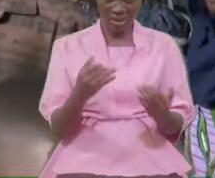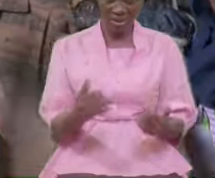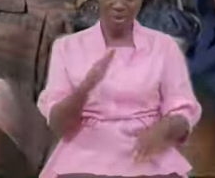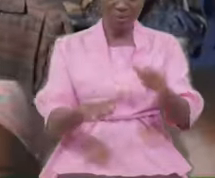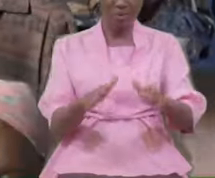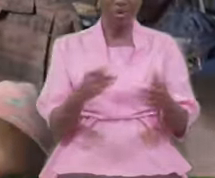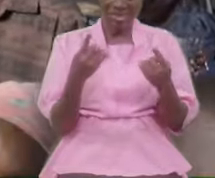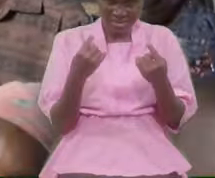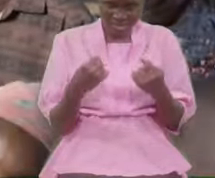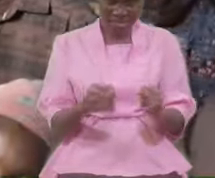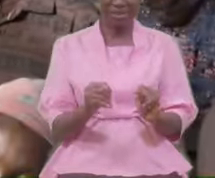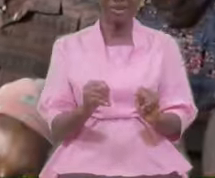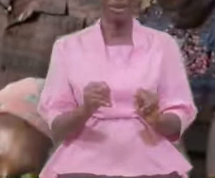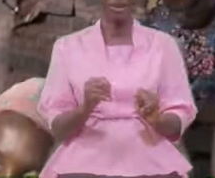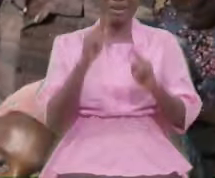hean